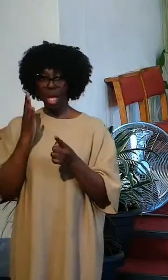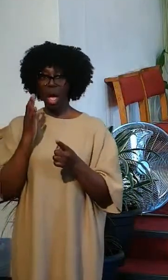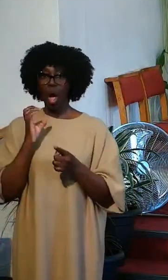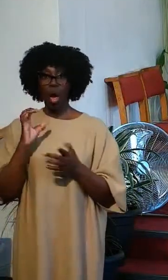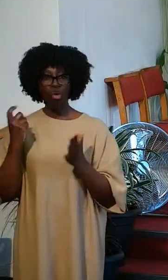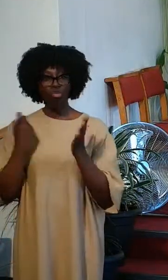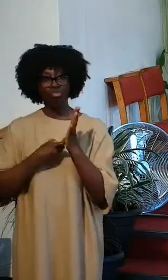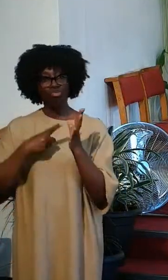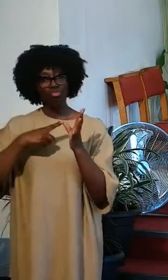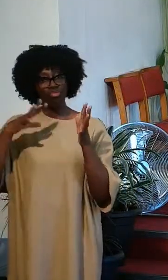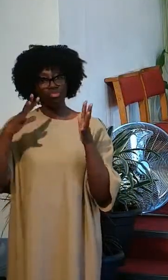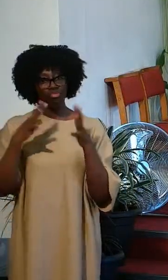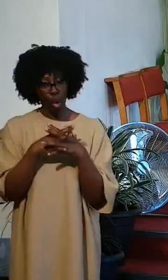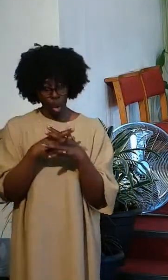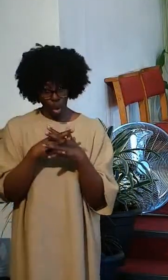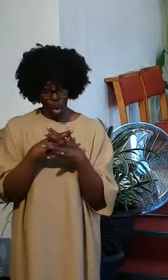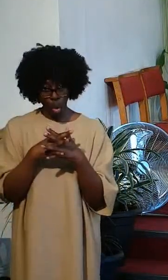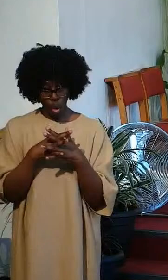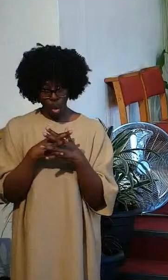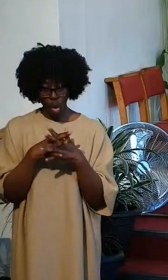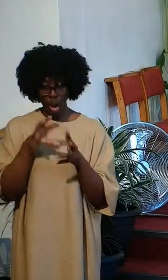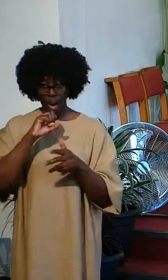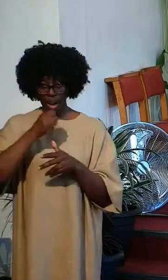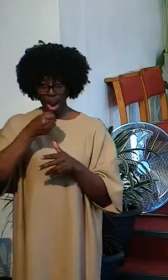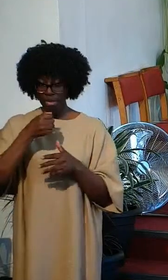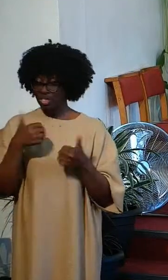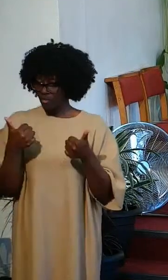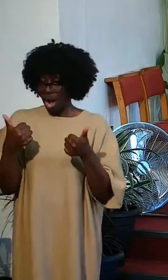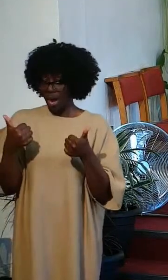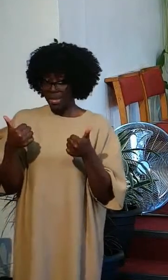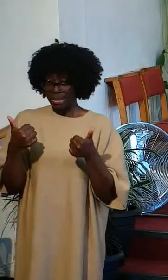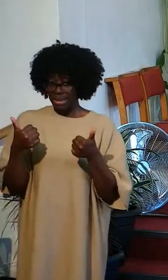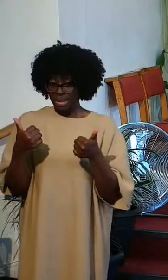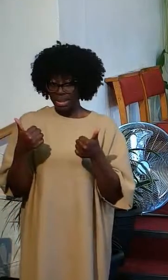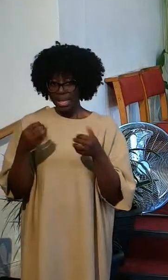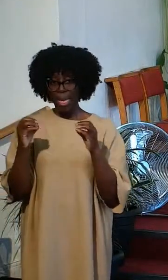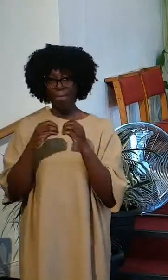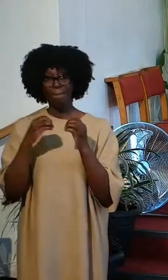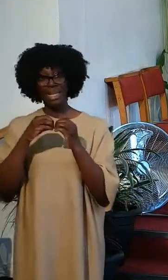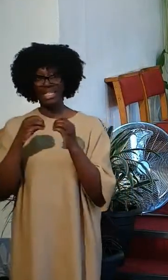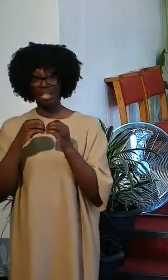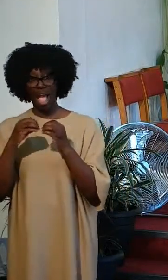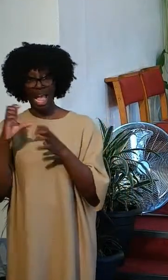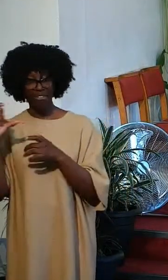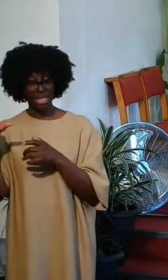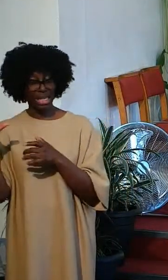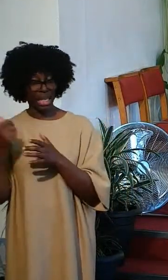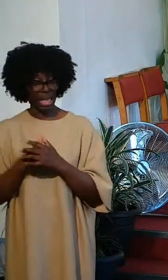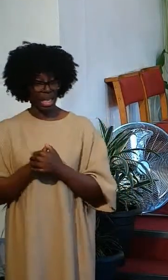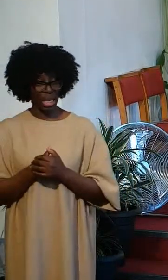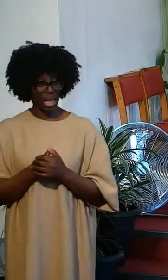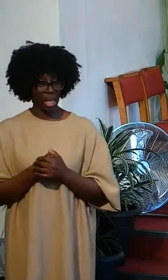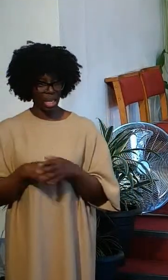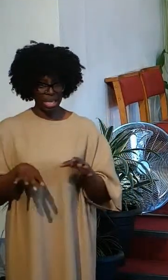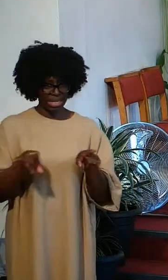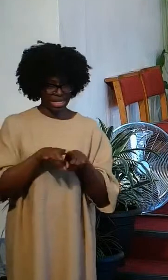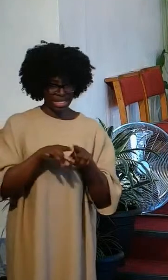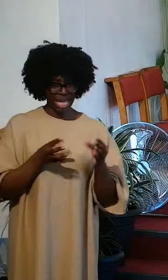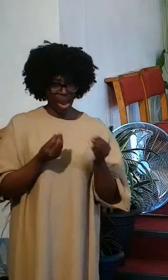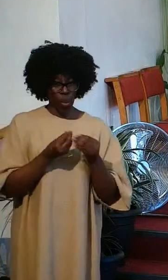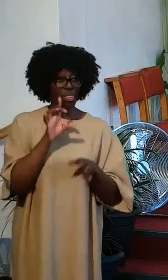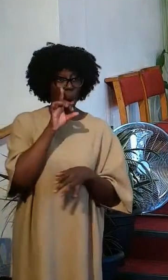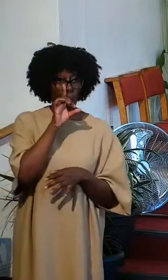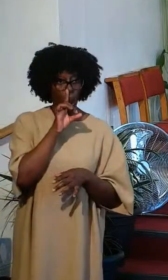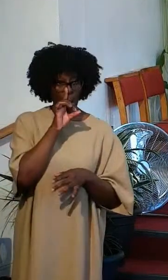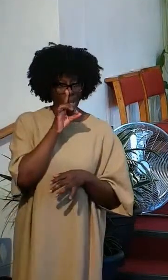benefit because it comes in a package. So that's the same thing as well as with oils. So oils we need to